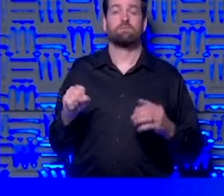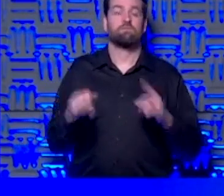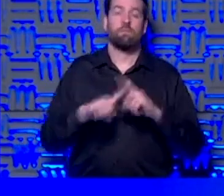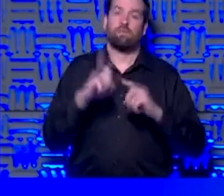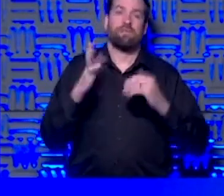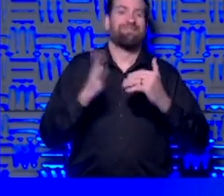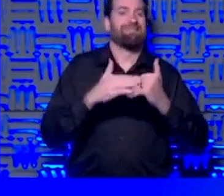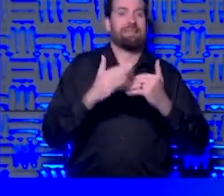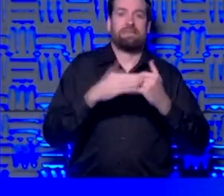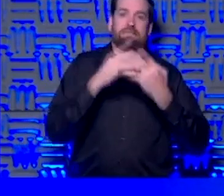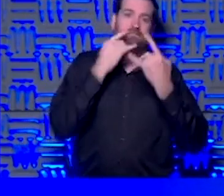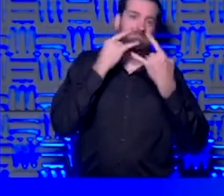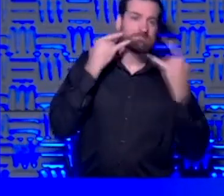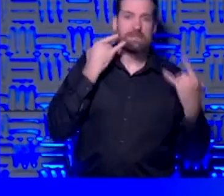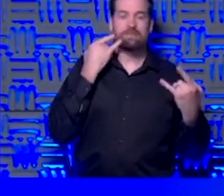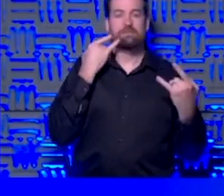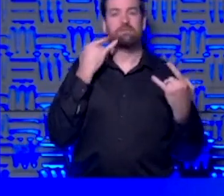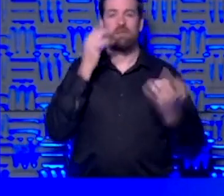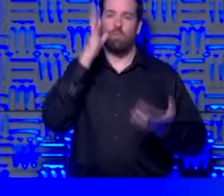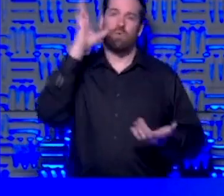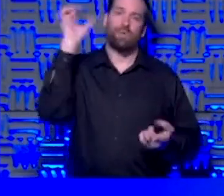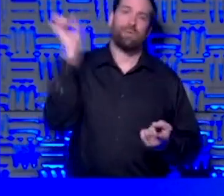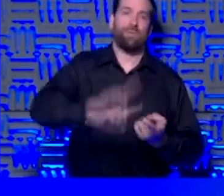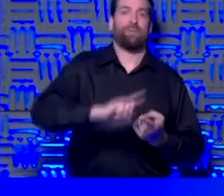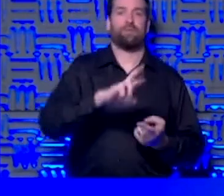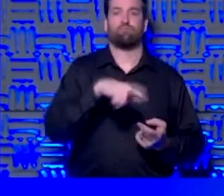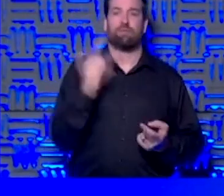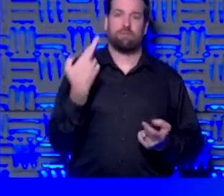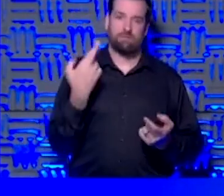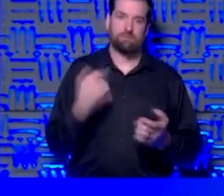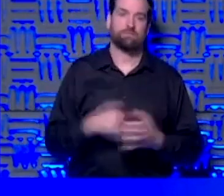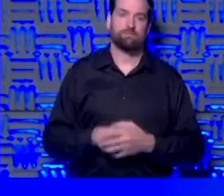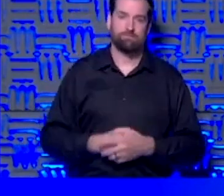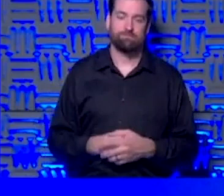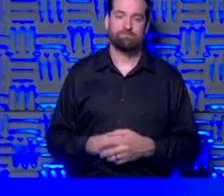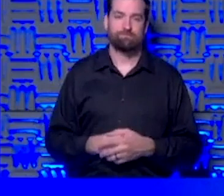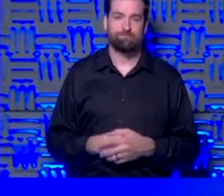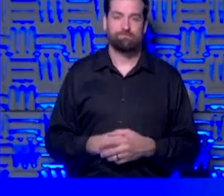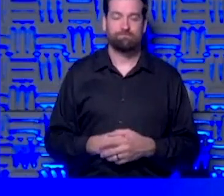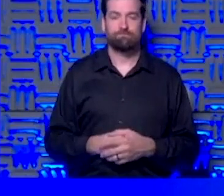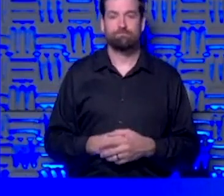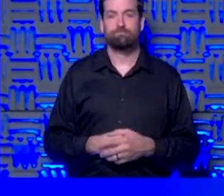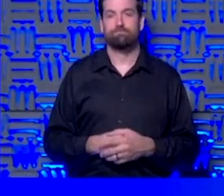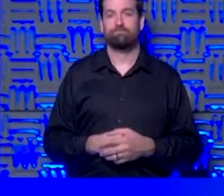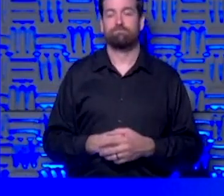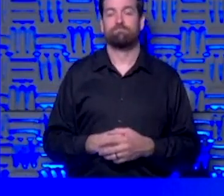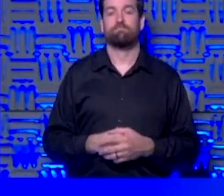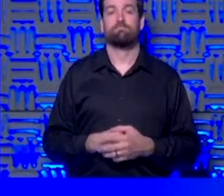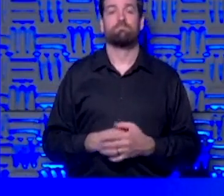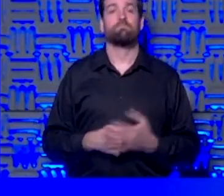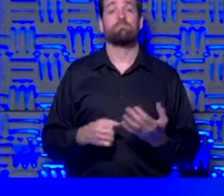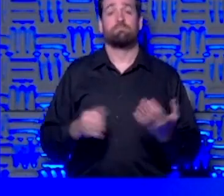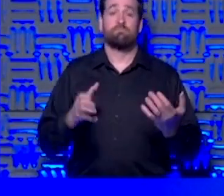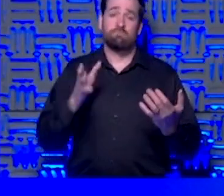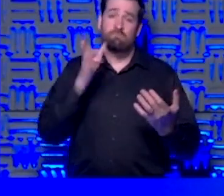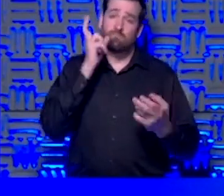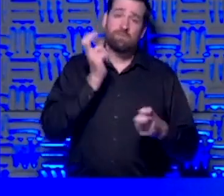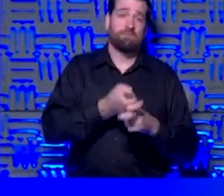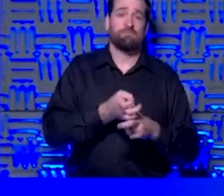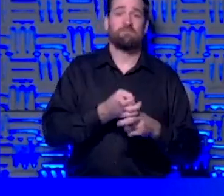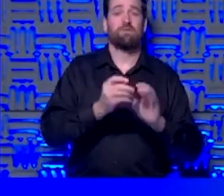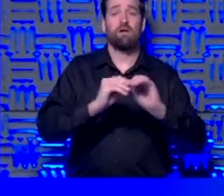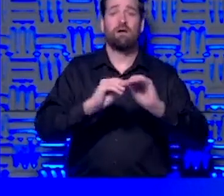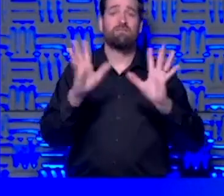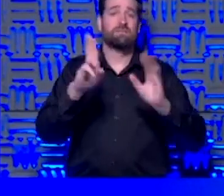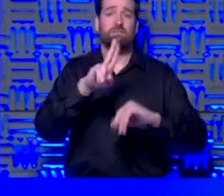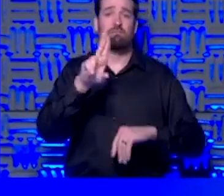wear the mask as well, that will all cut down on the risk and decrease the risk as much as possible. So it's going to be difficult. Obviously, the bus